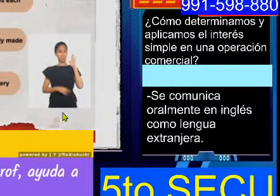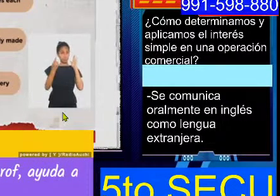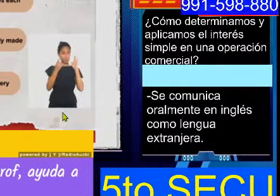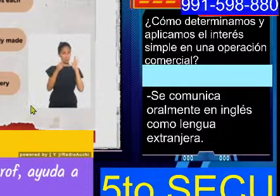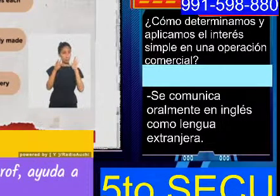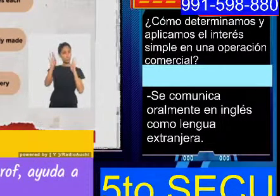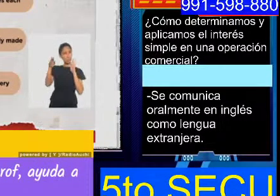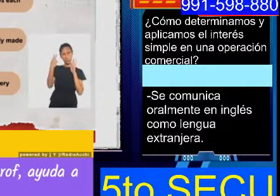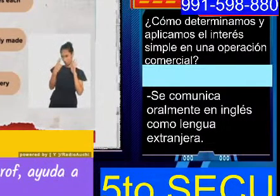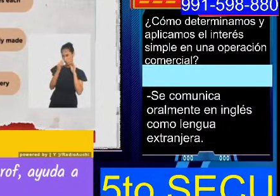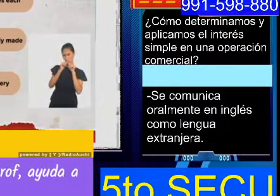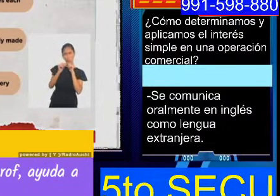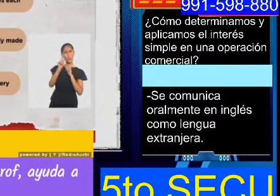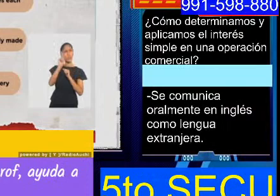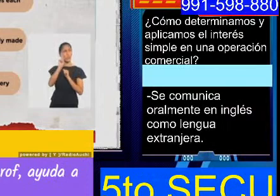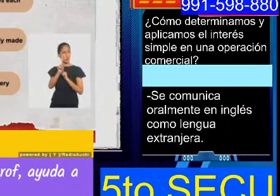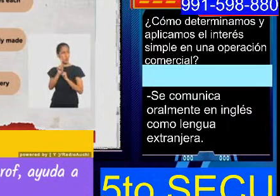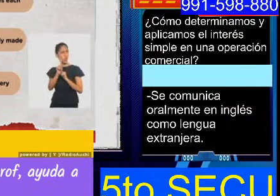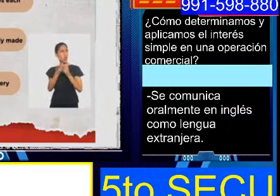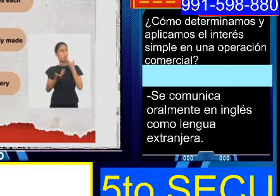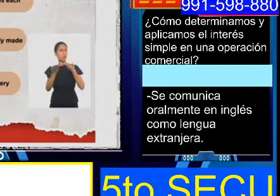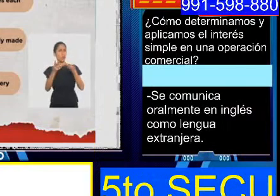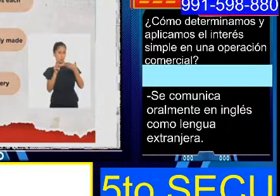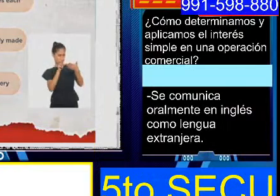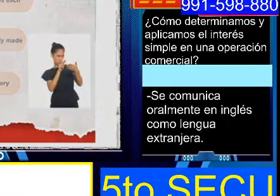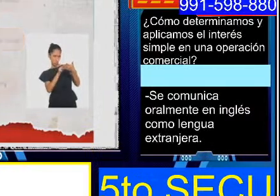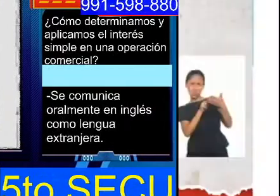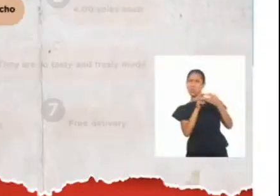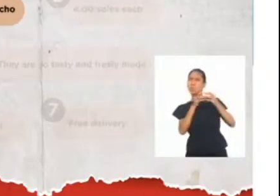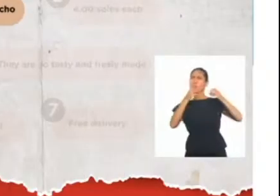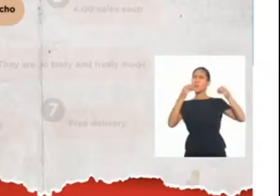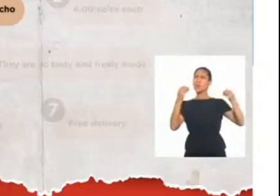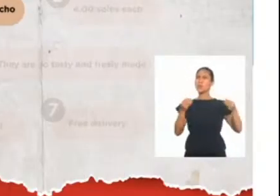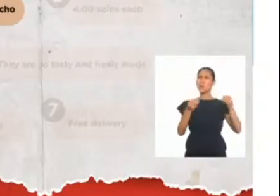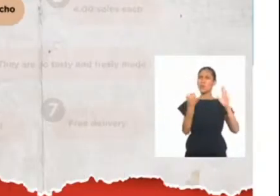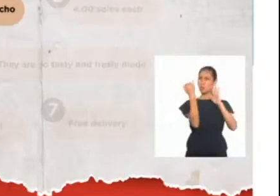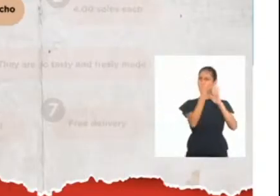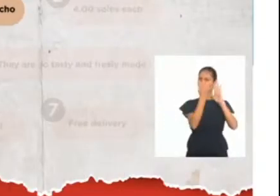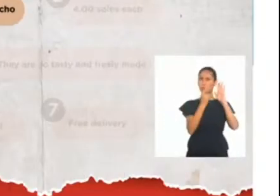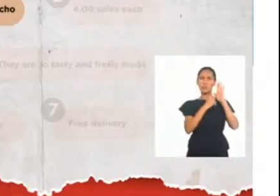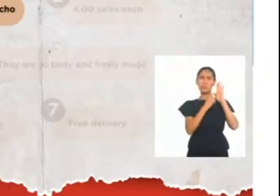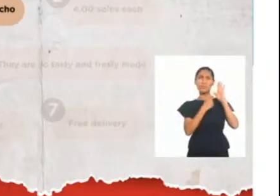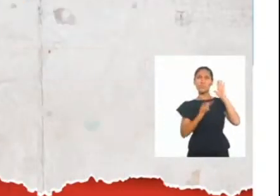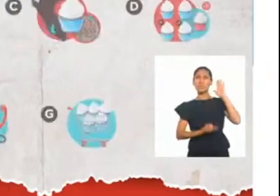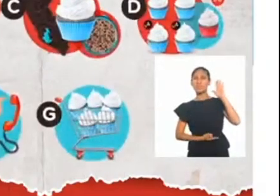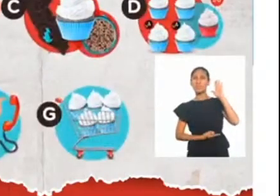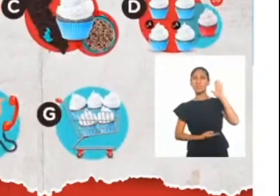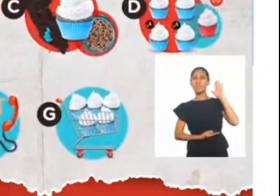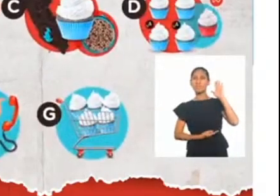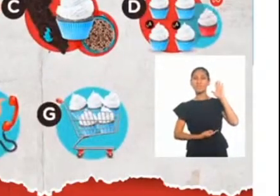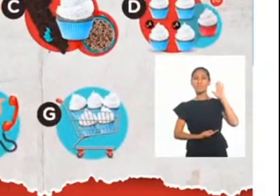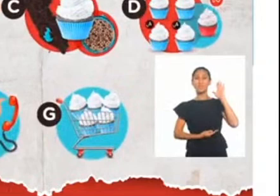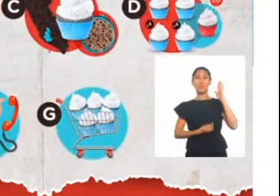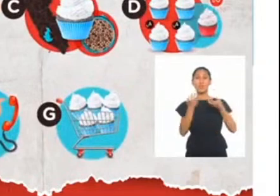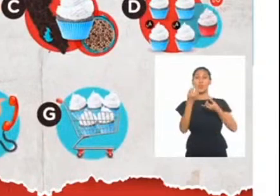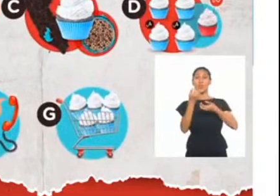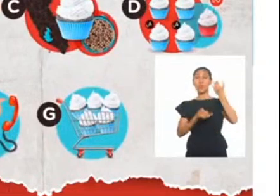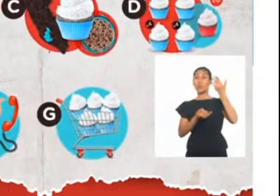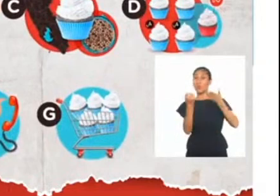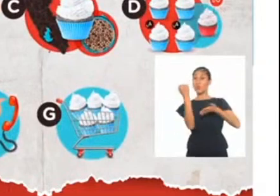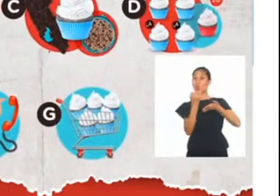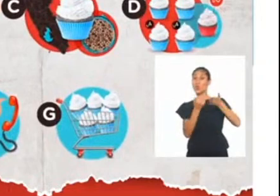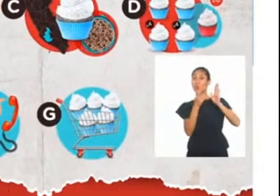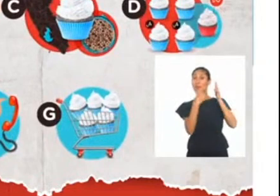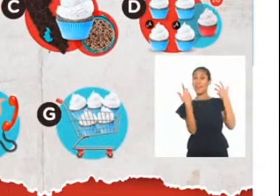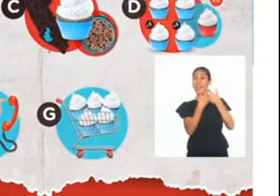Sarina, look the phrase number 1. Which picture represents that phrase?